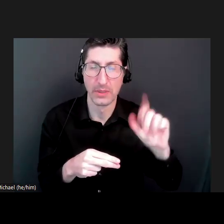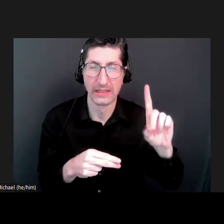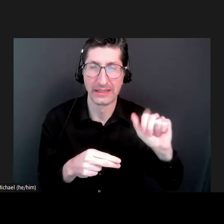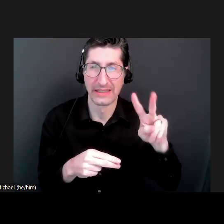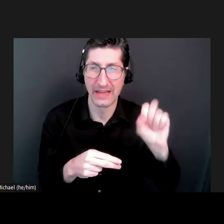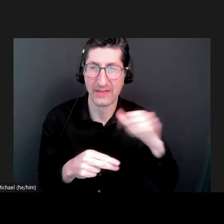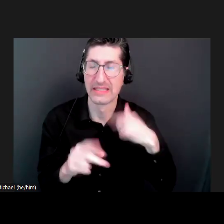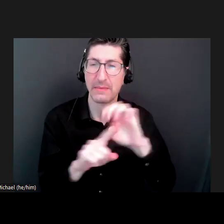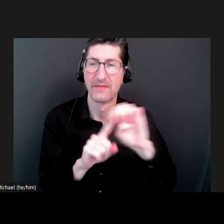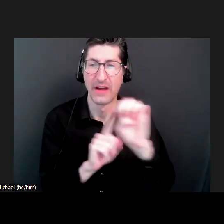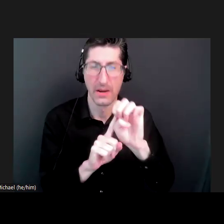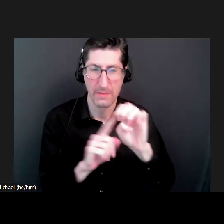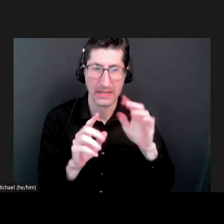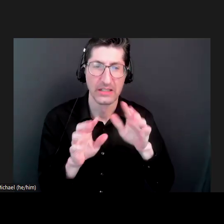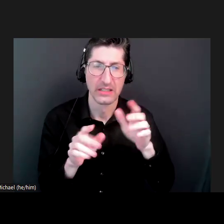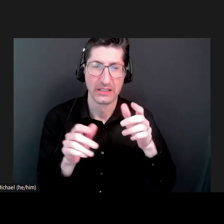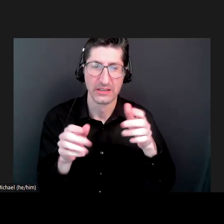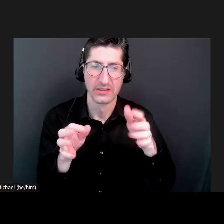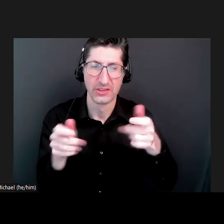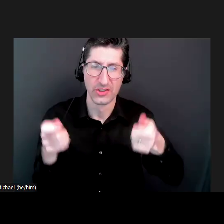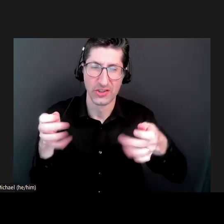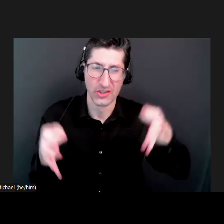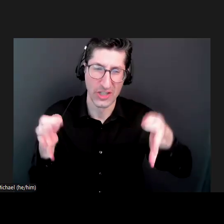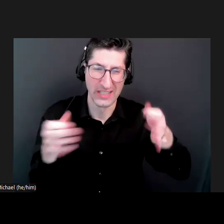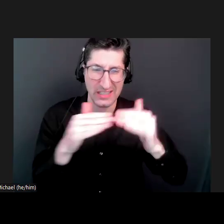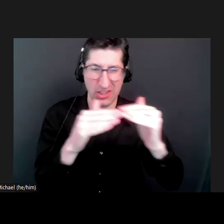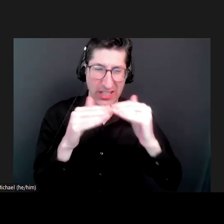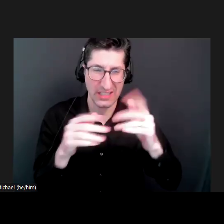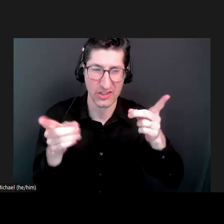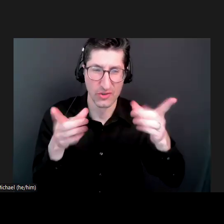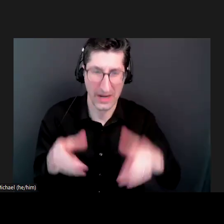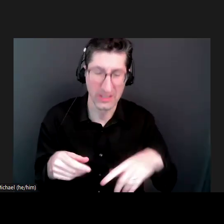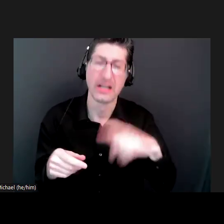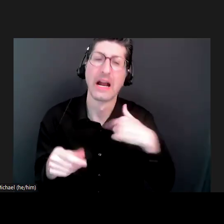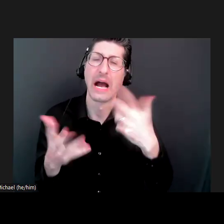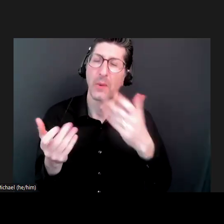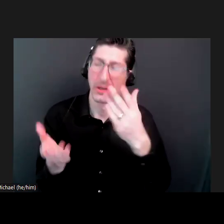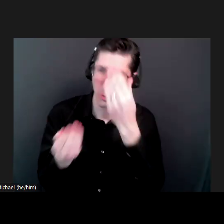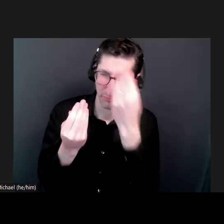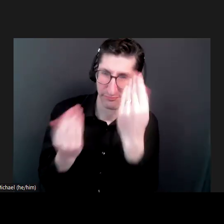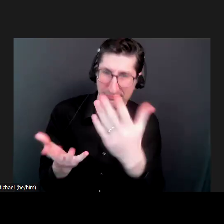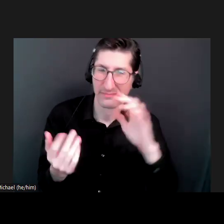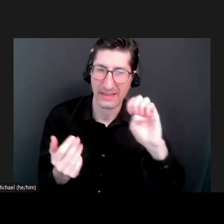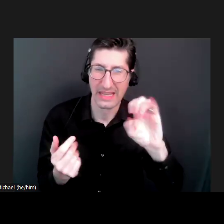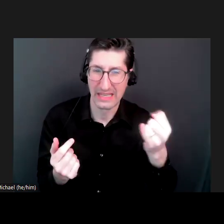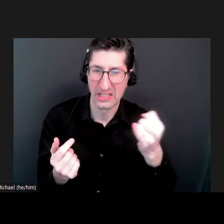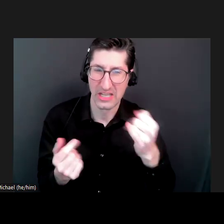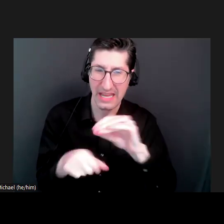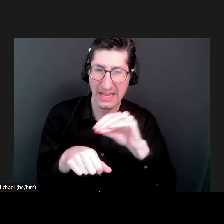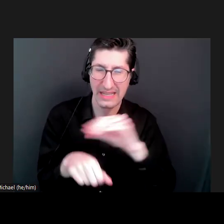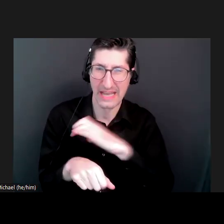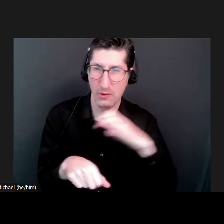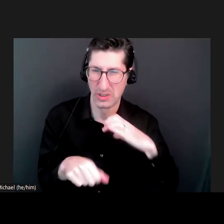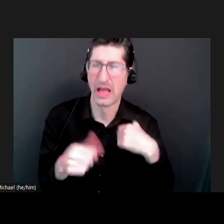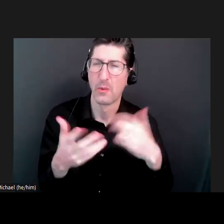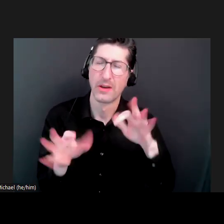the Coalition for Social Justice. Today, I would like to bring to the EJ Council issues that